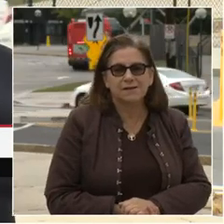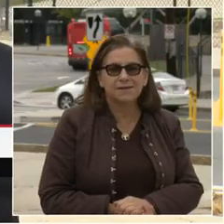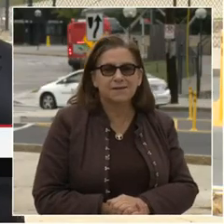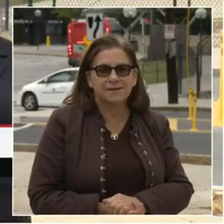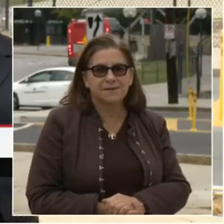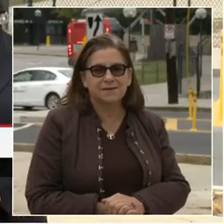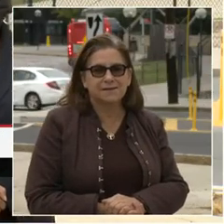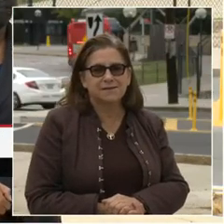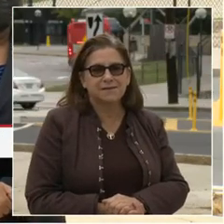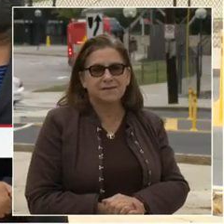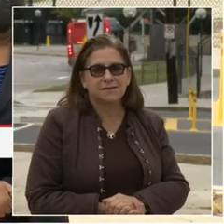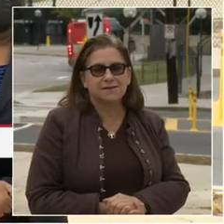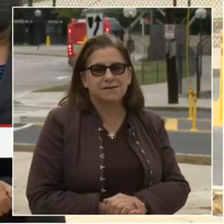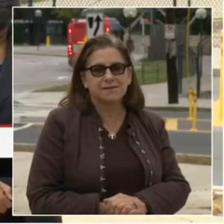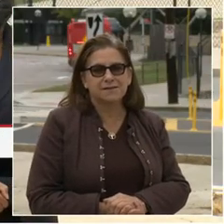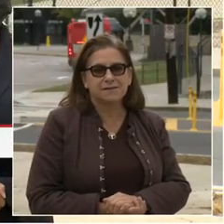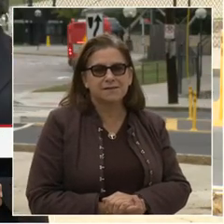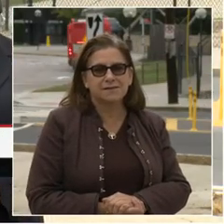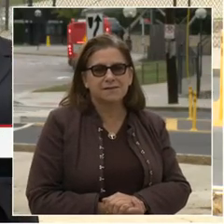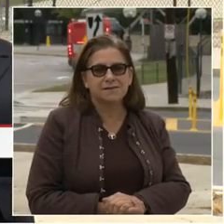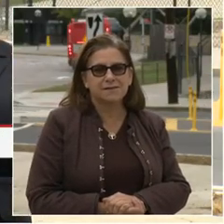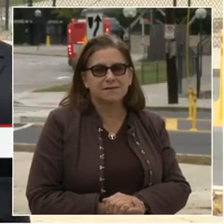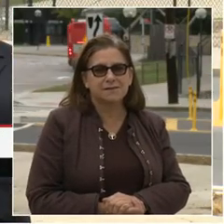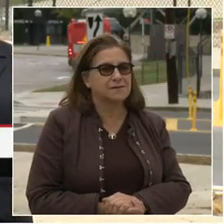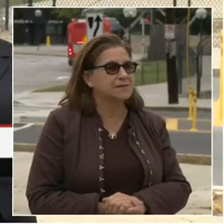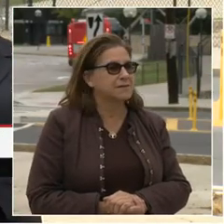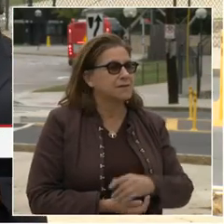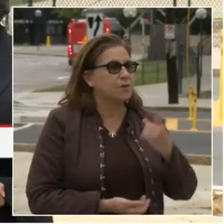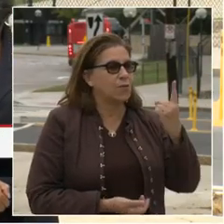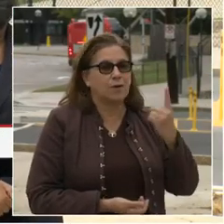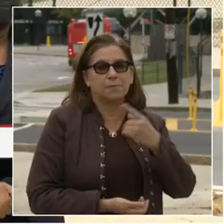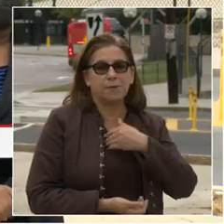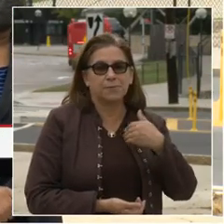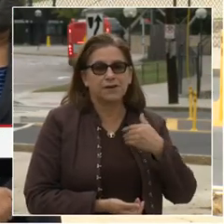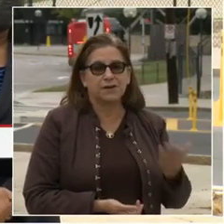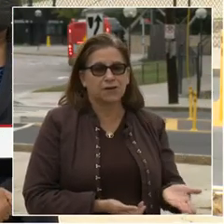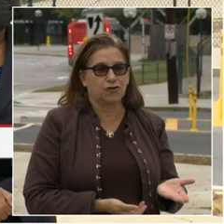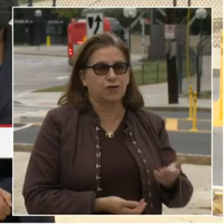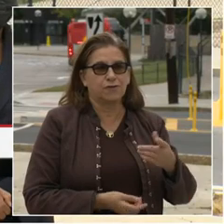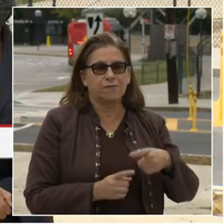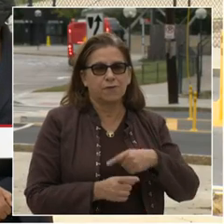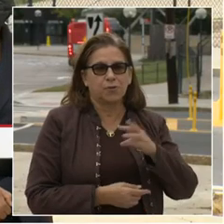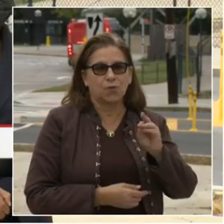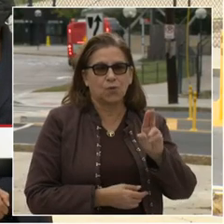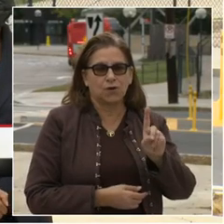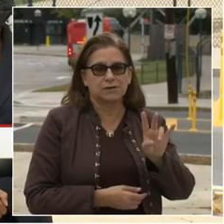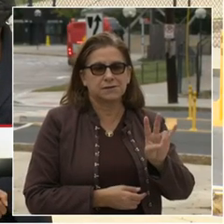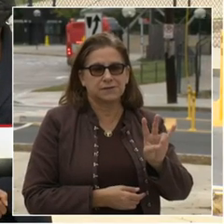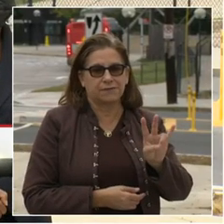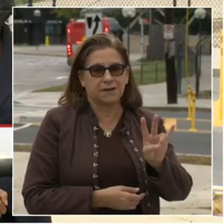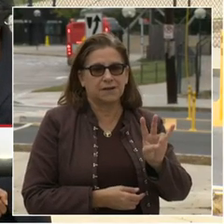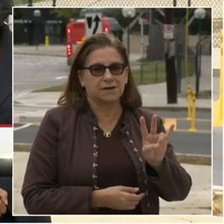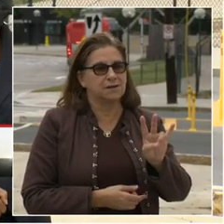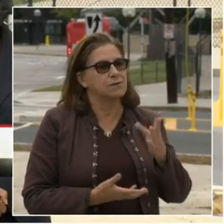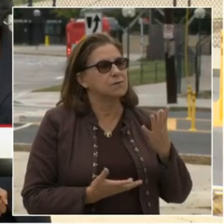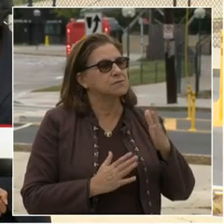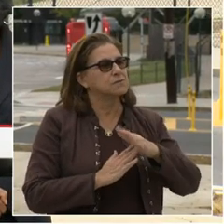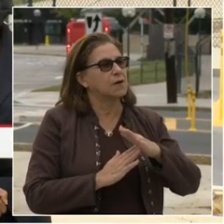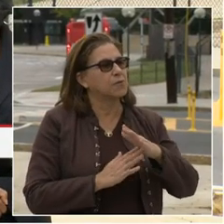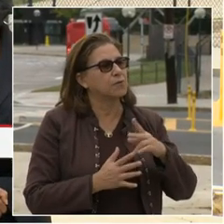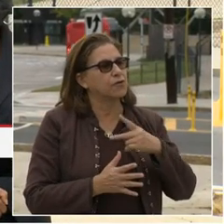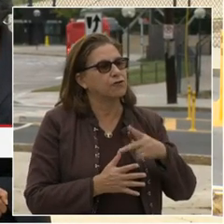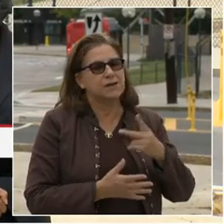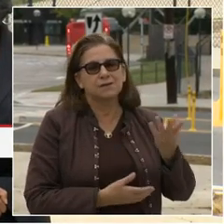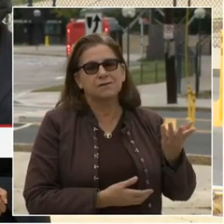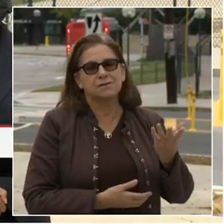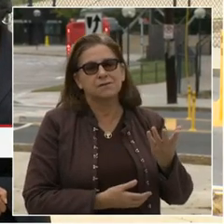Yes. And each commissioner has a ranking of the types of projects that are a priority? Yes. Well,